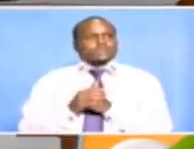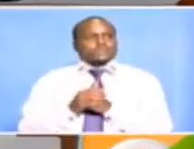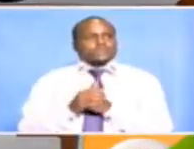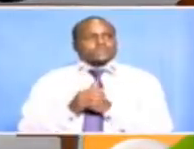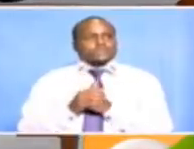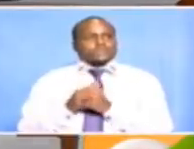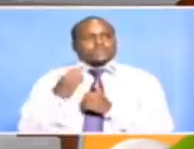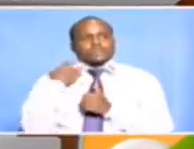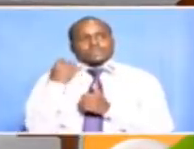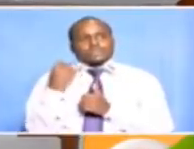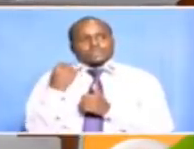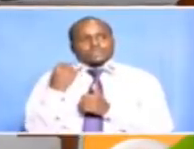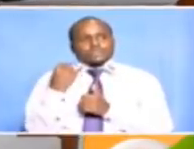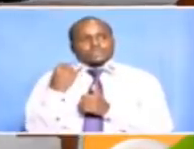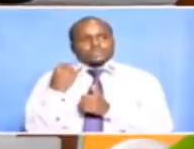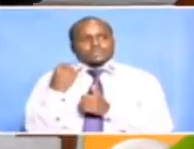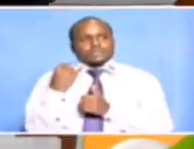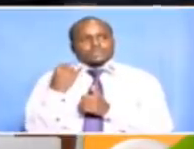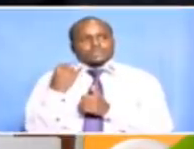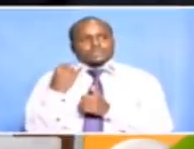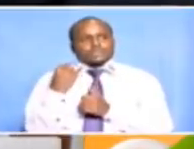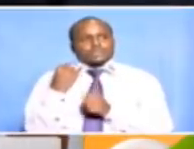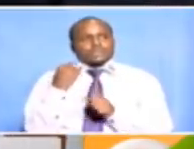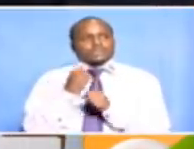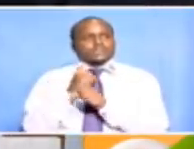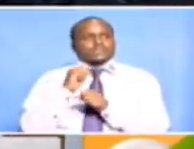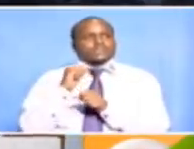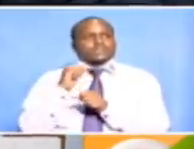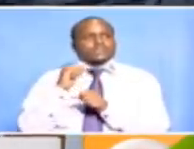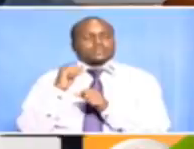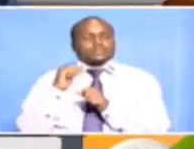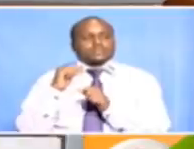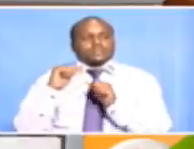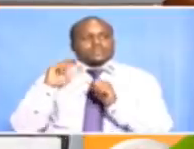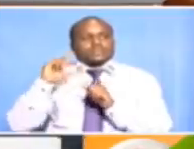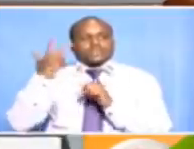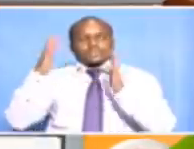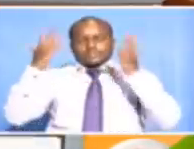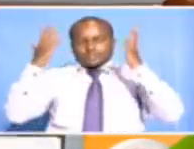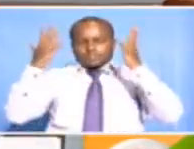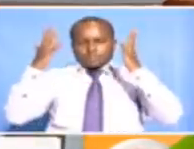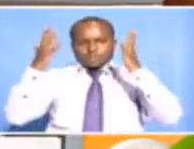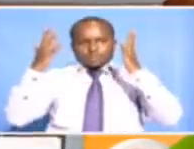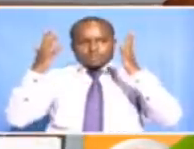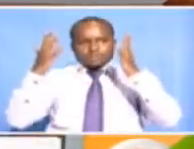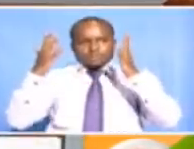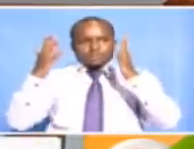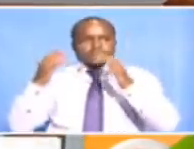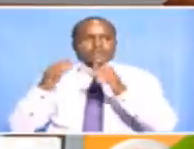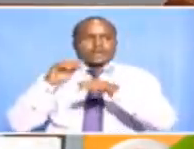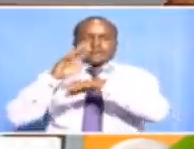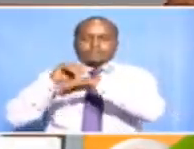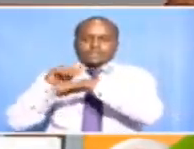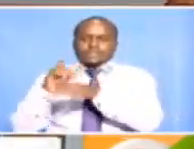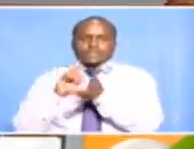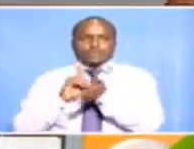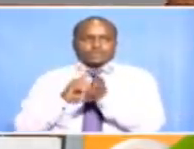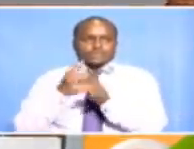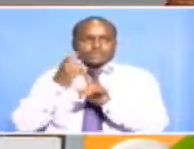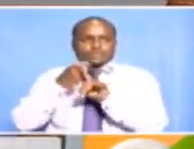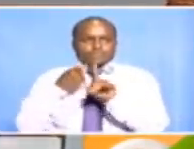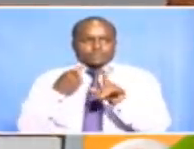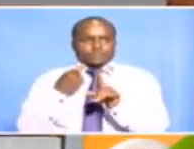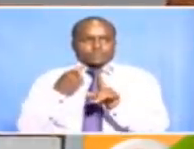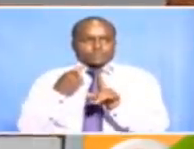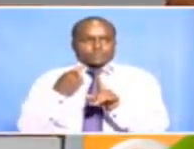I did my third anniversary for my late dad. I did a medical camp. I invited doctors from all over Kenya, and I paid them. They were